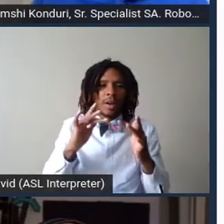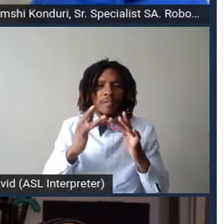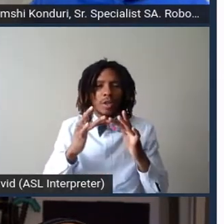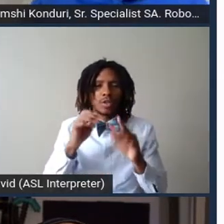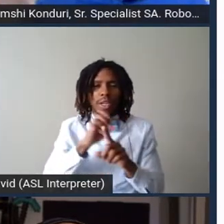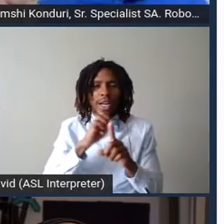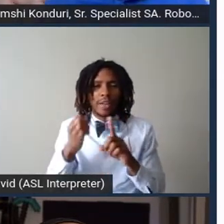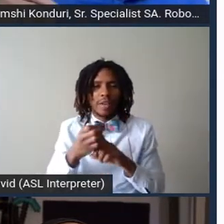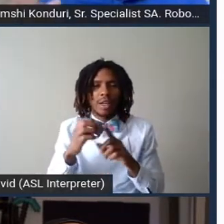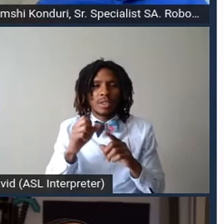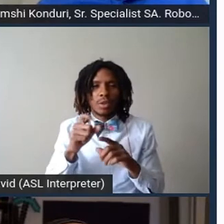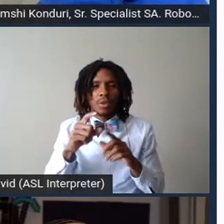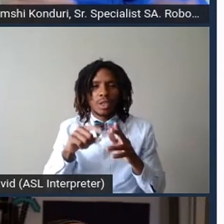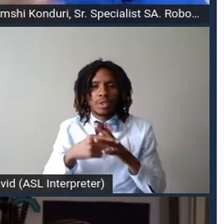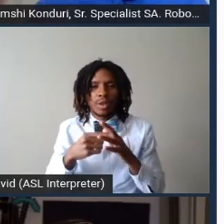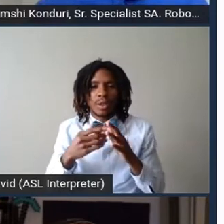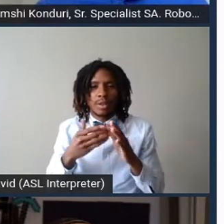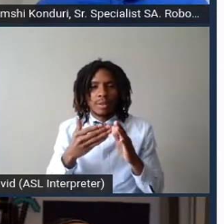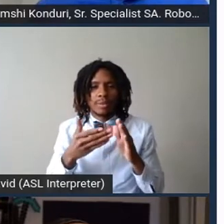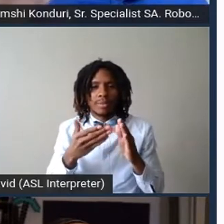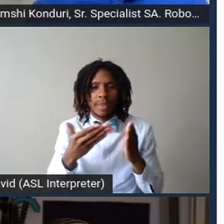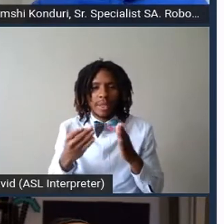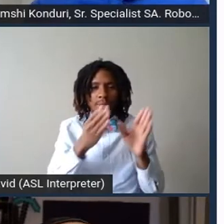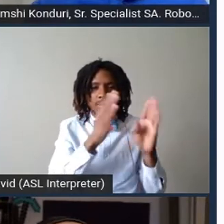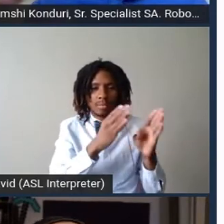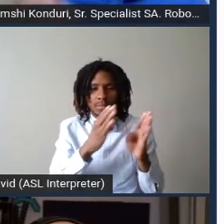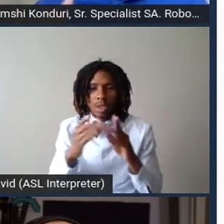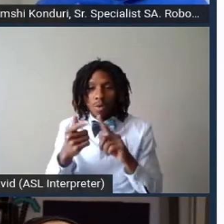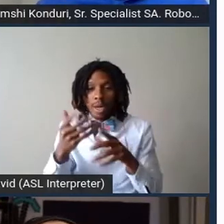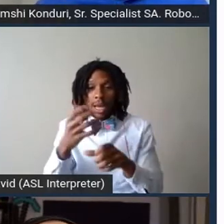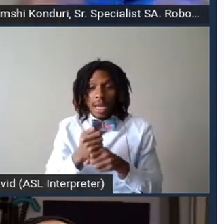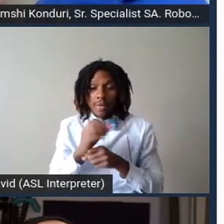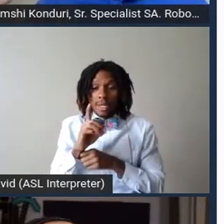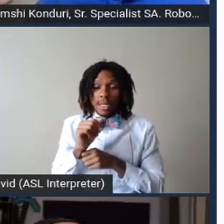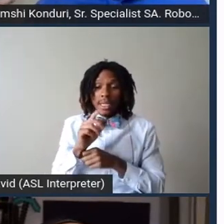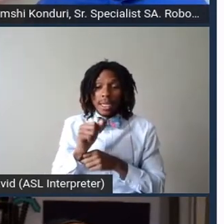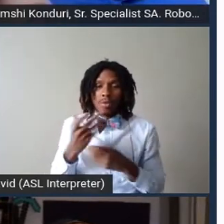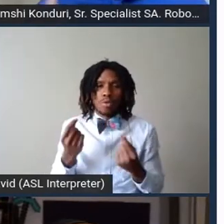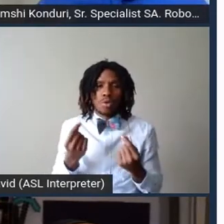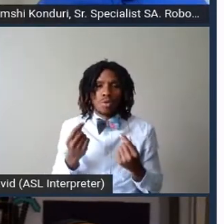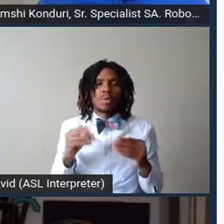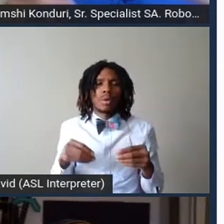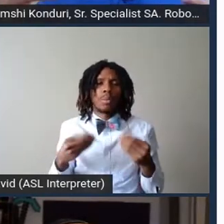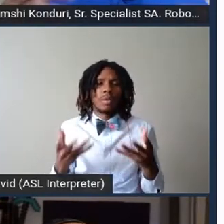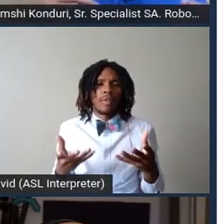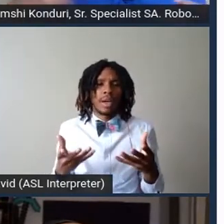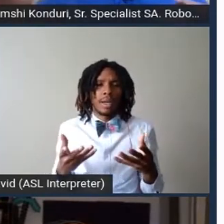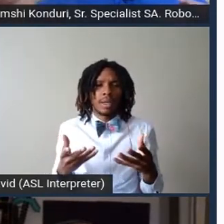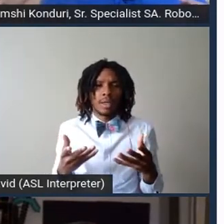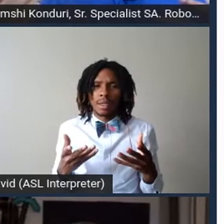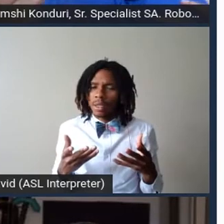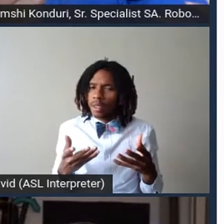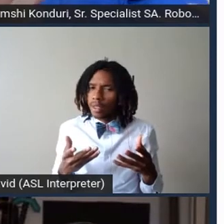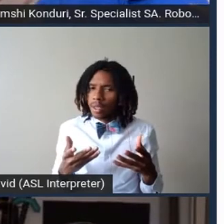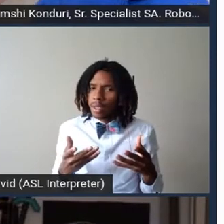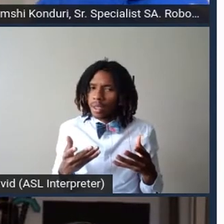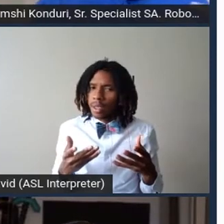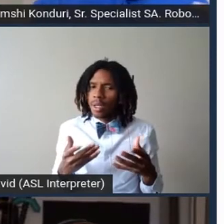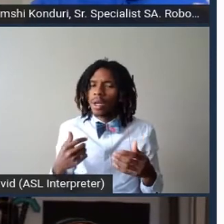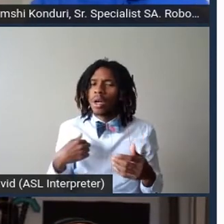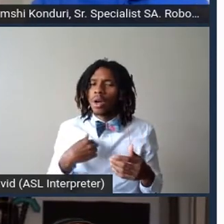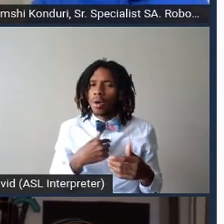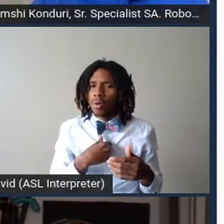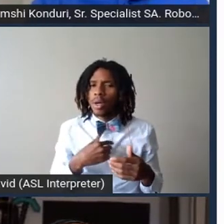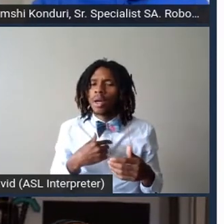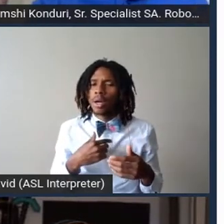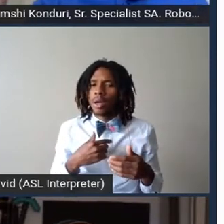that you can start things in order? And once you have that data, what do you need to do in order that? You provide that. We enable bringing